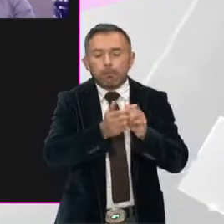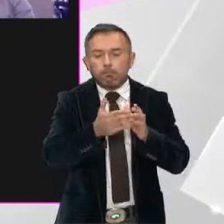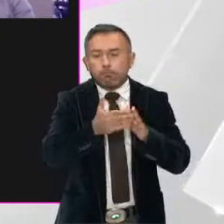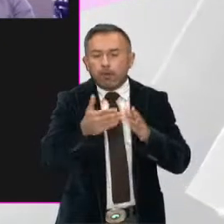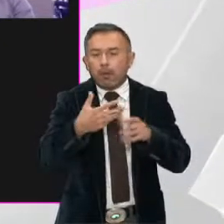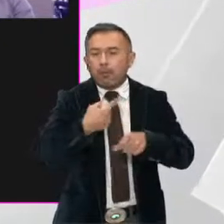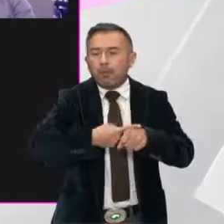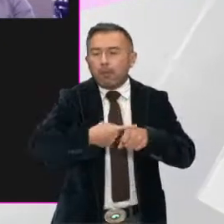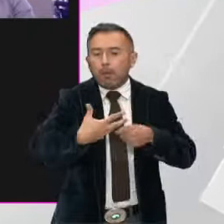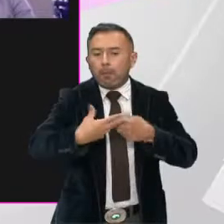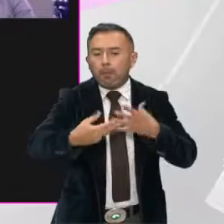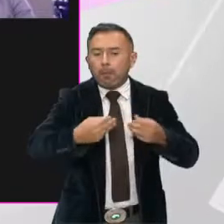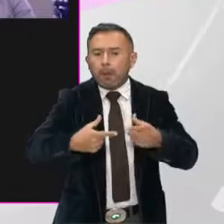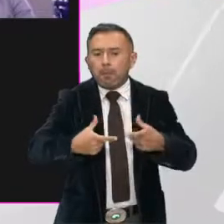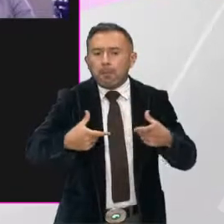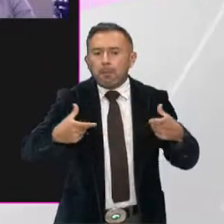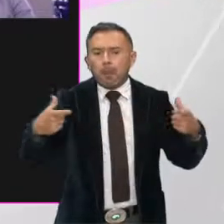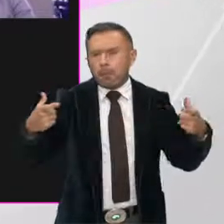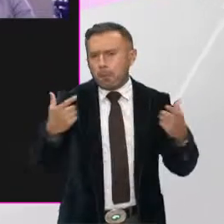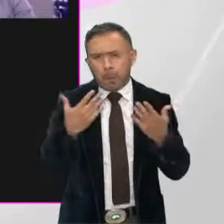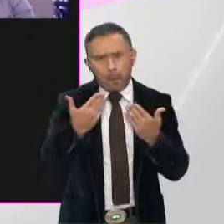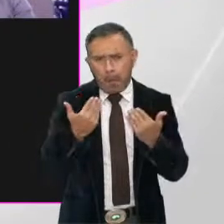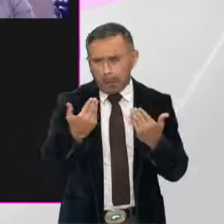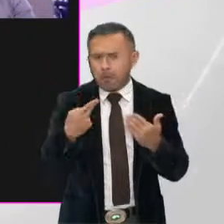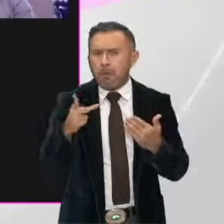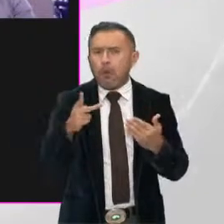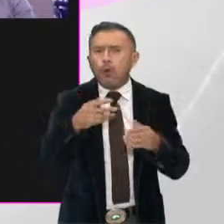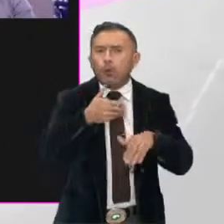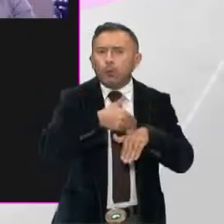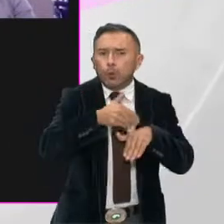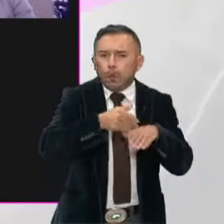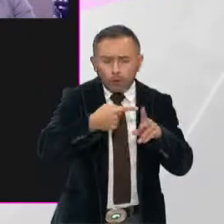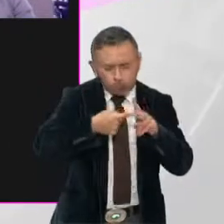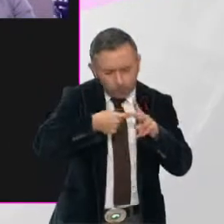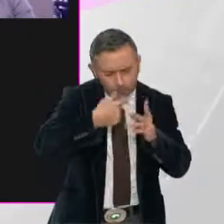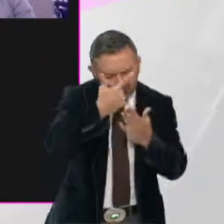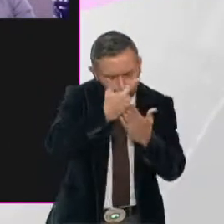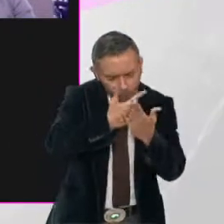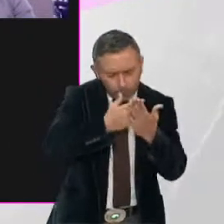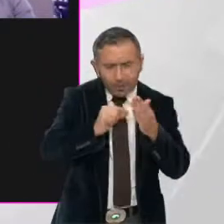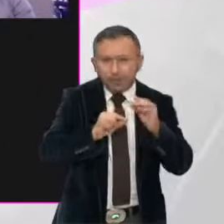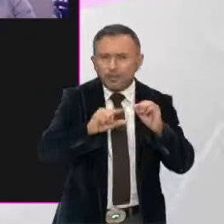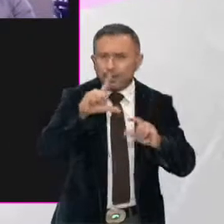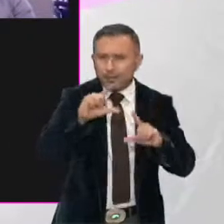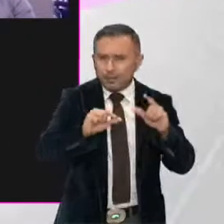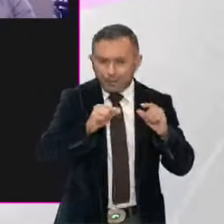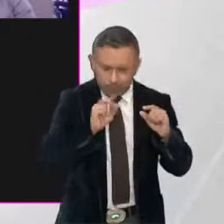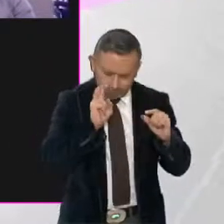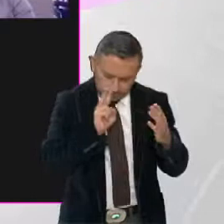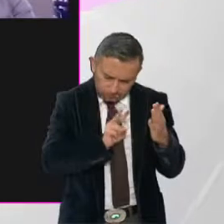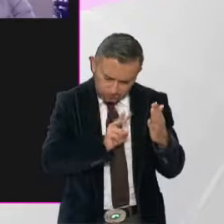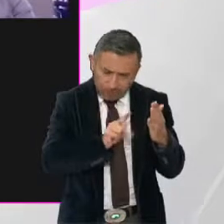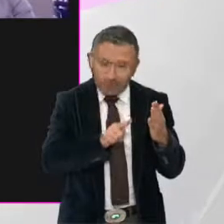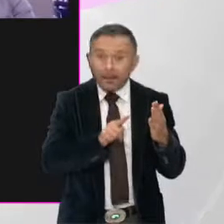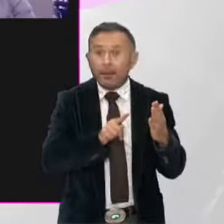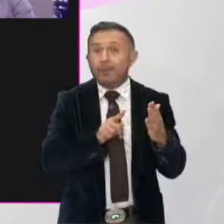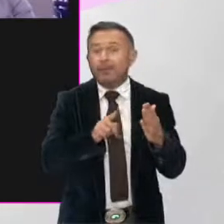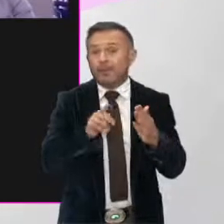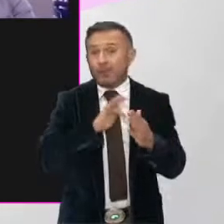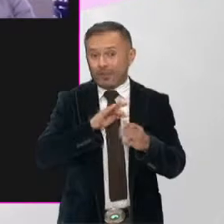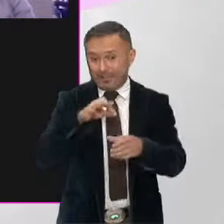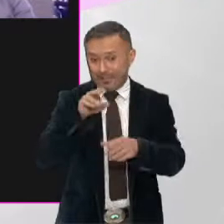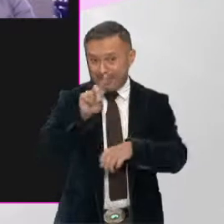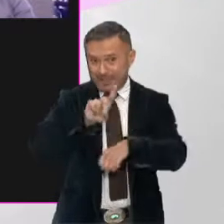impact on the pandemic evolution. I do have some statistic data to share with you, and